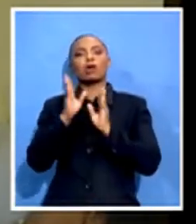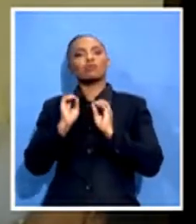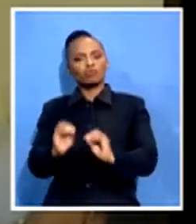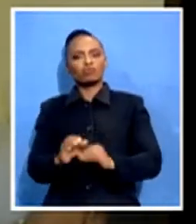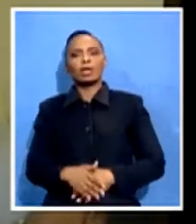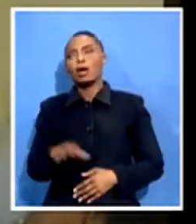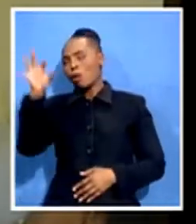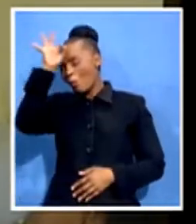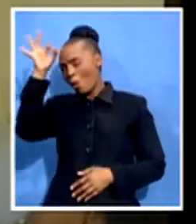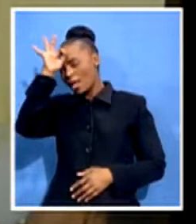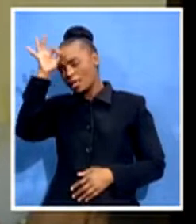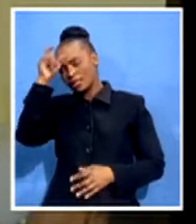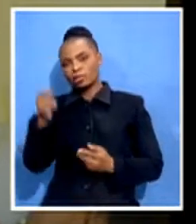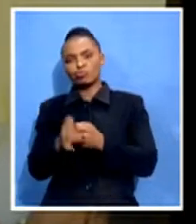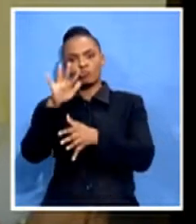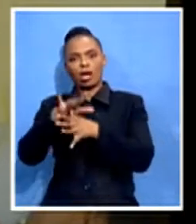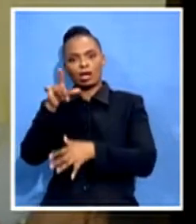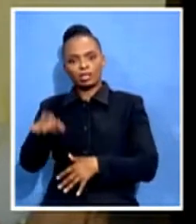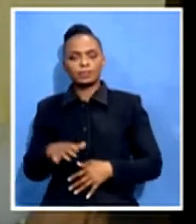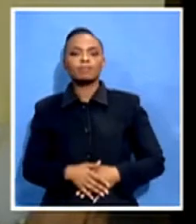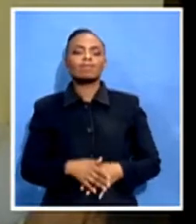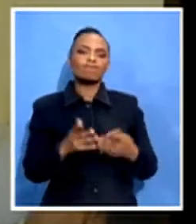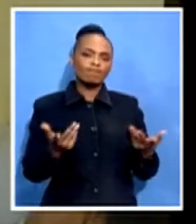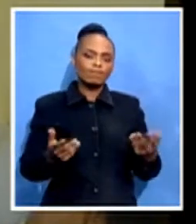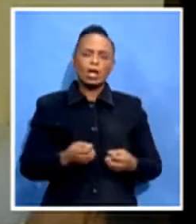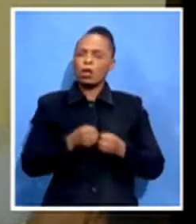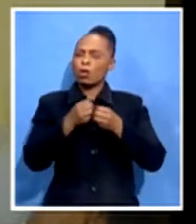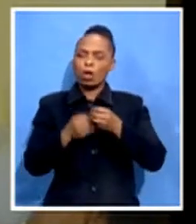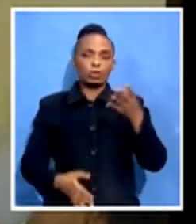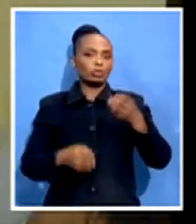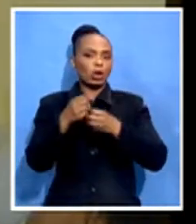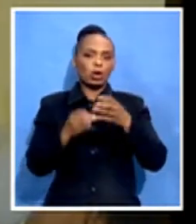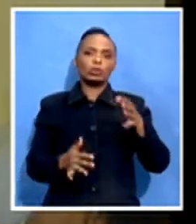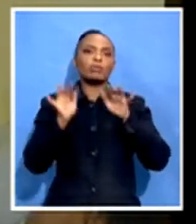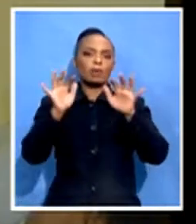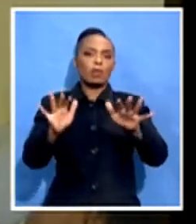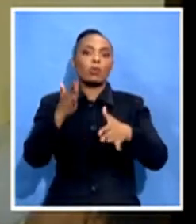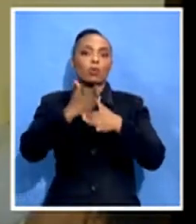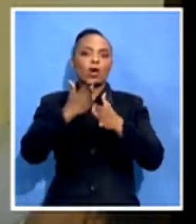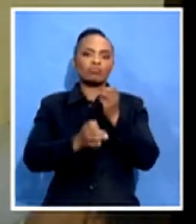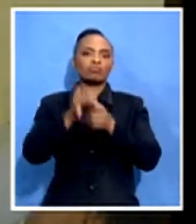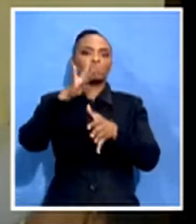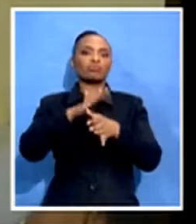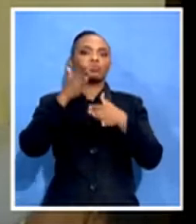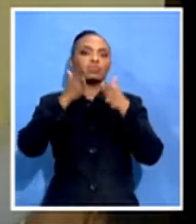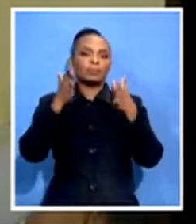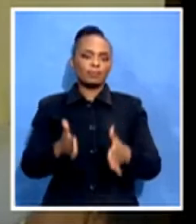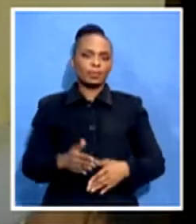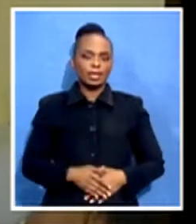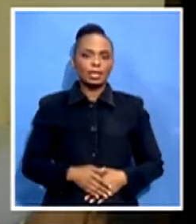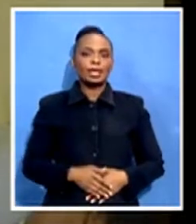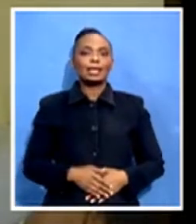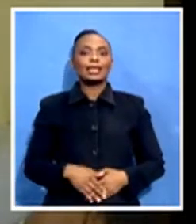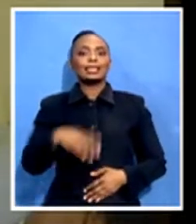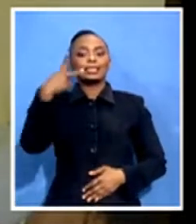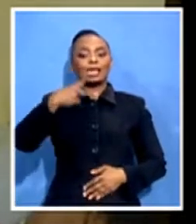Police Service, you've got a lot of people who are frontline workers. And in the second phase also, we look at all the